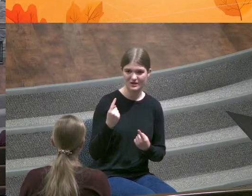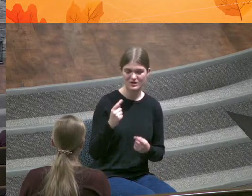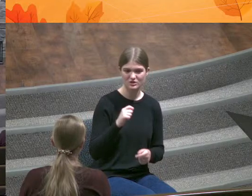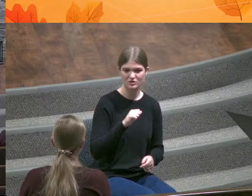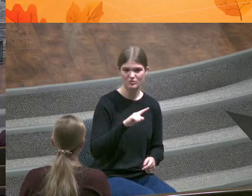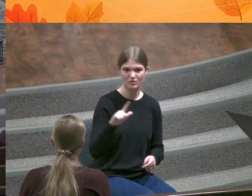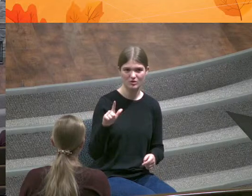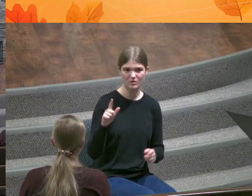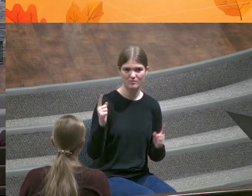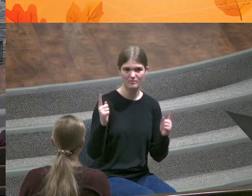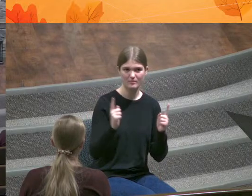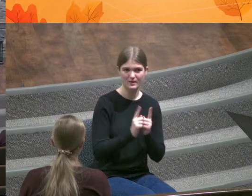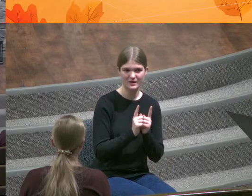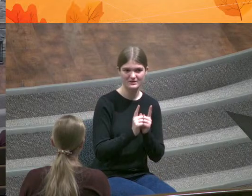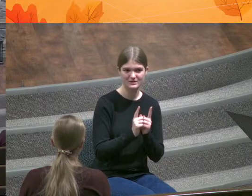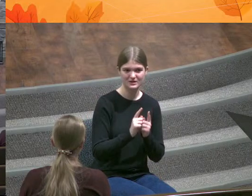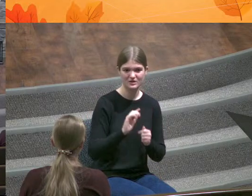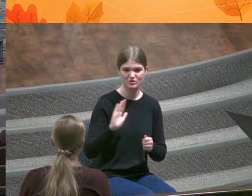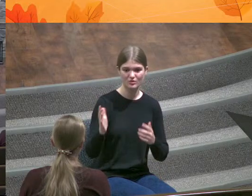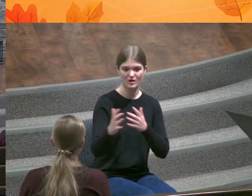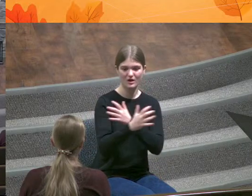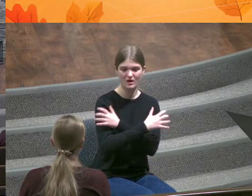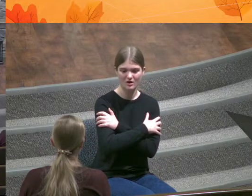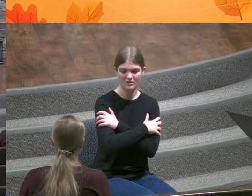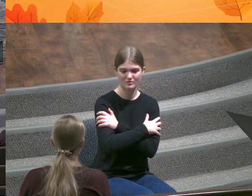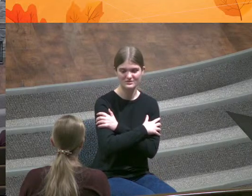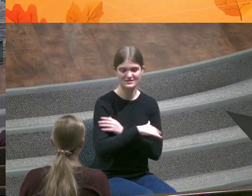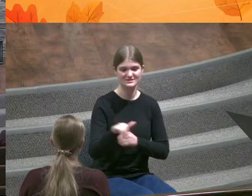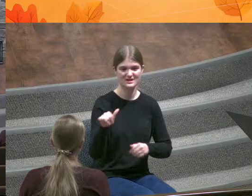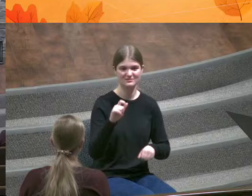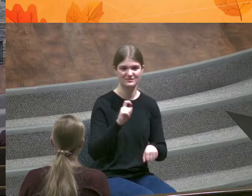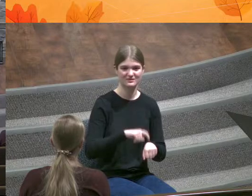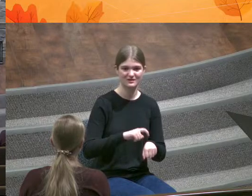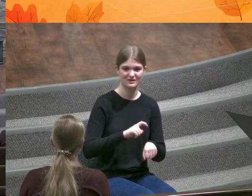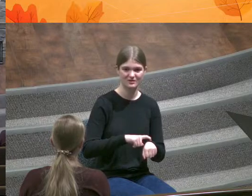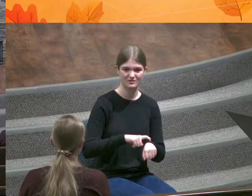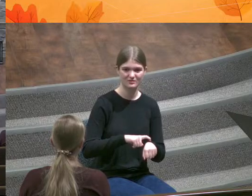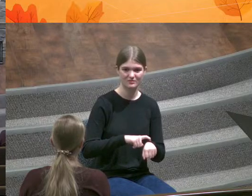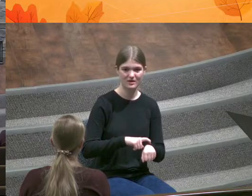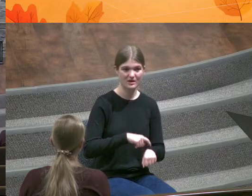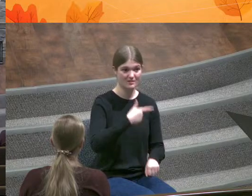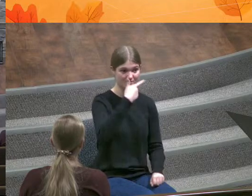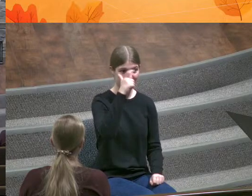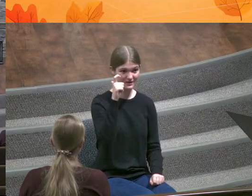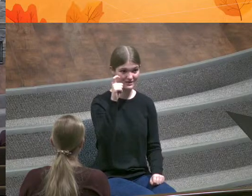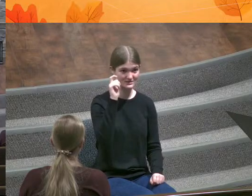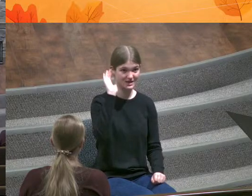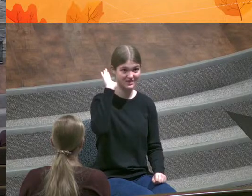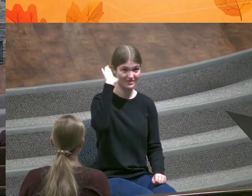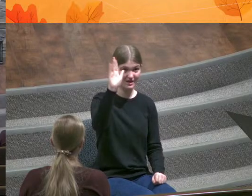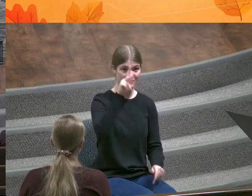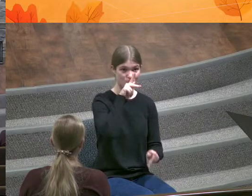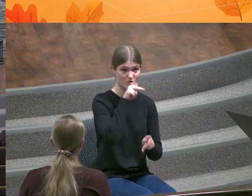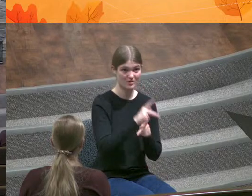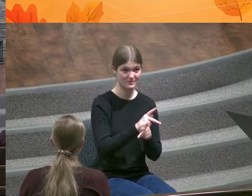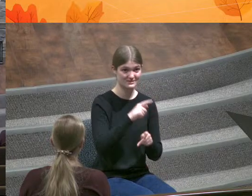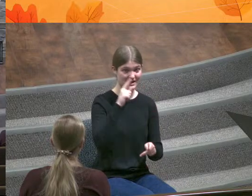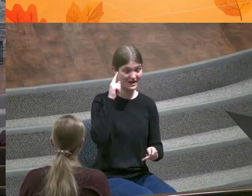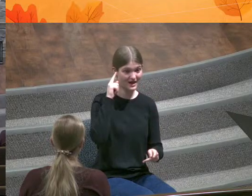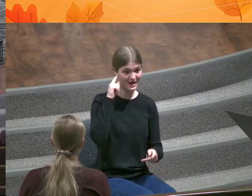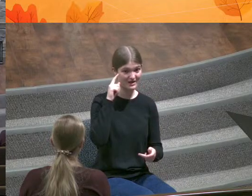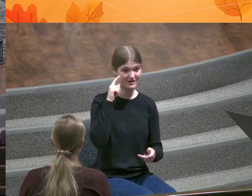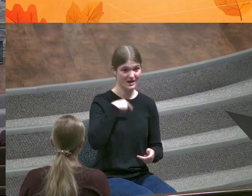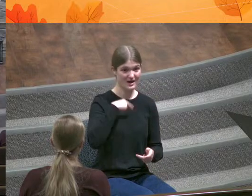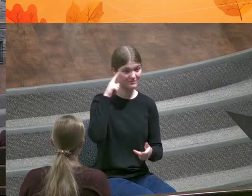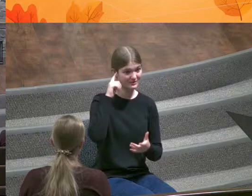all met, and your embrace was at the moment of, because thy promise I believe. And he